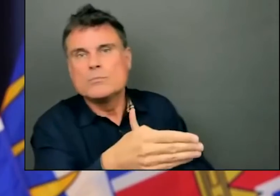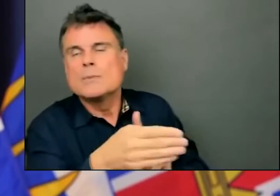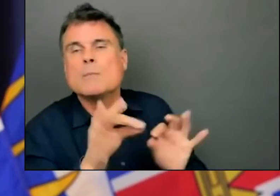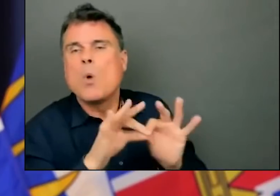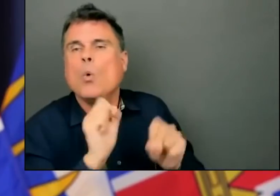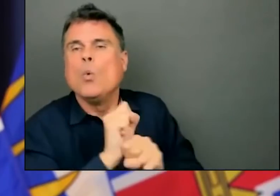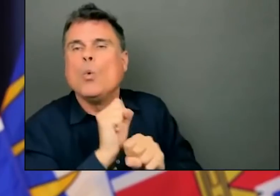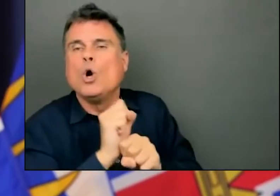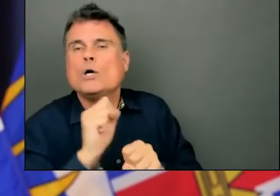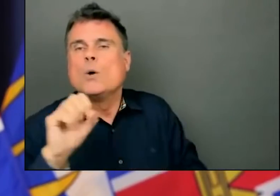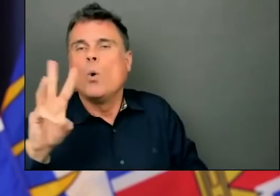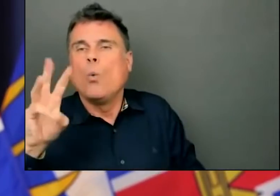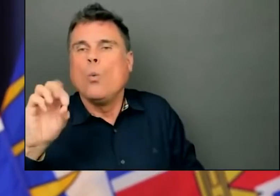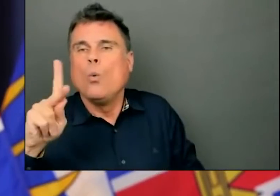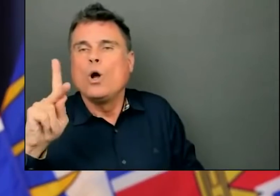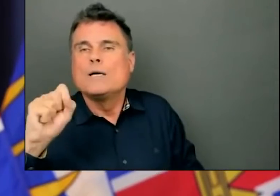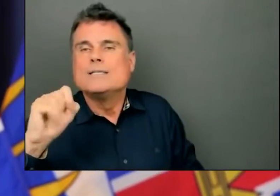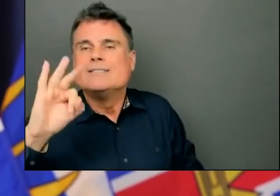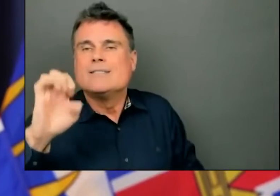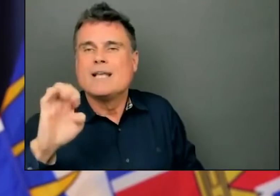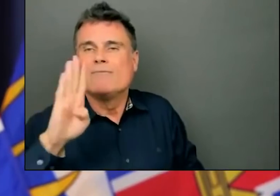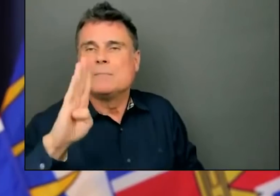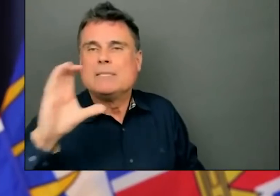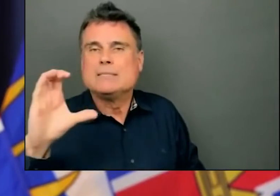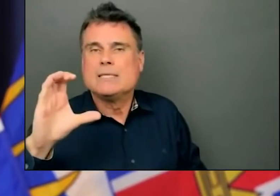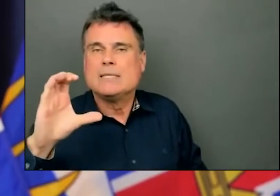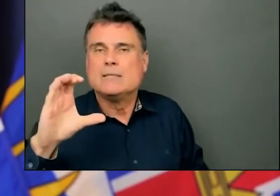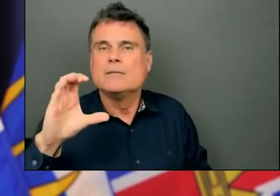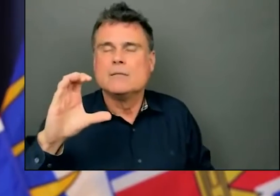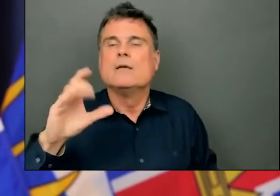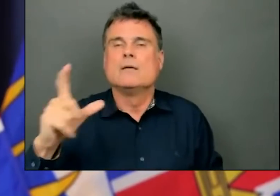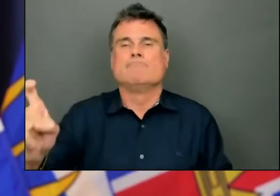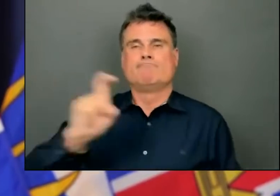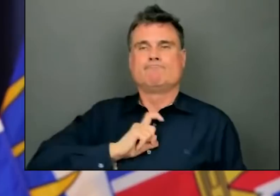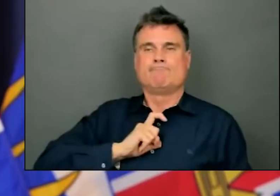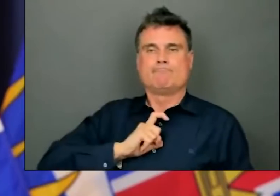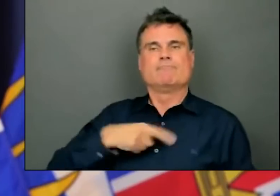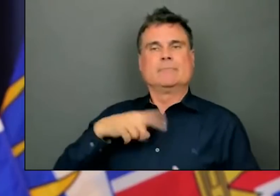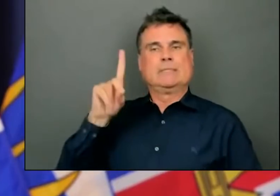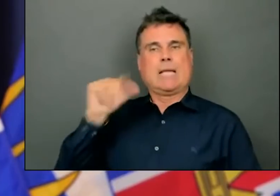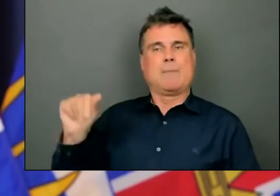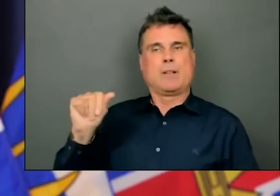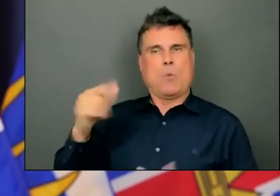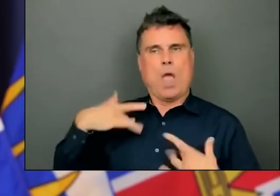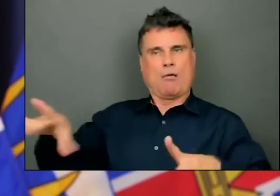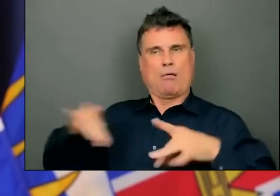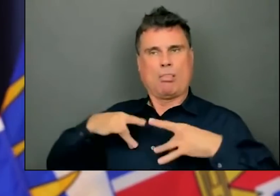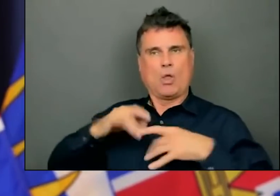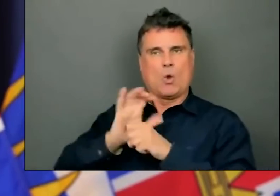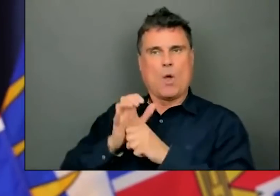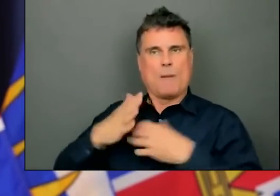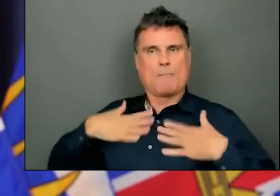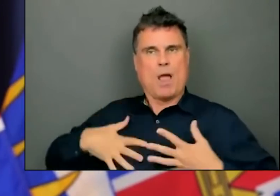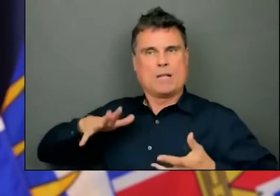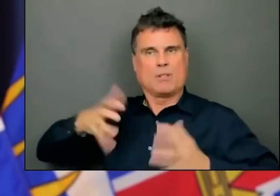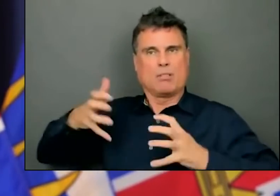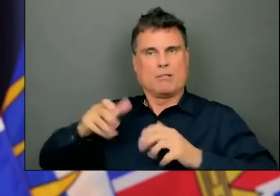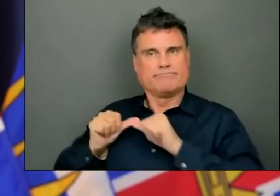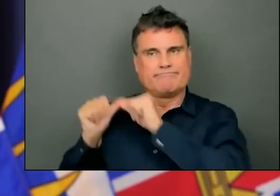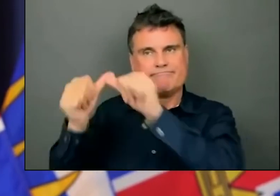work-related disability. So yes, some people who have long COVID do have disabilities, but